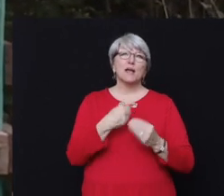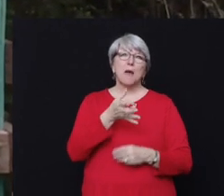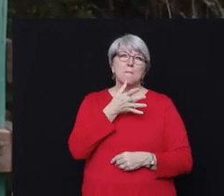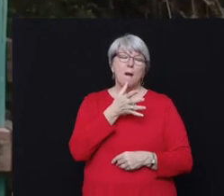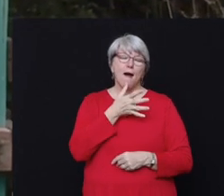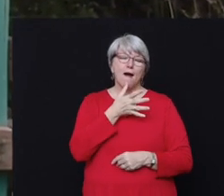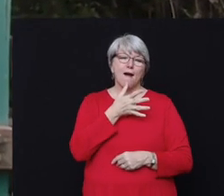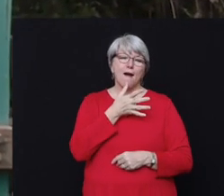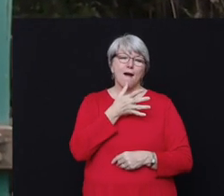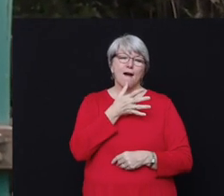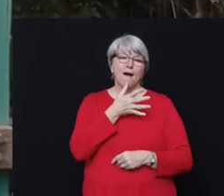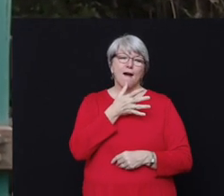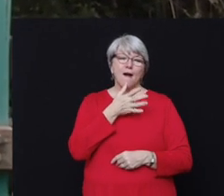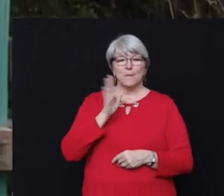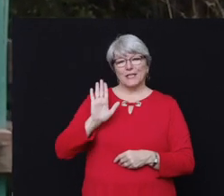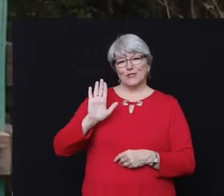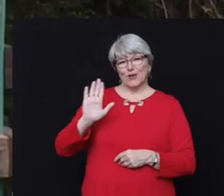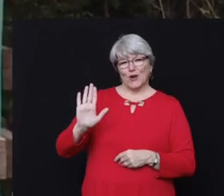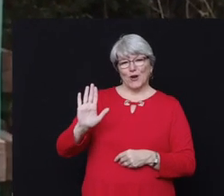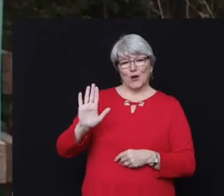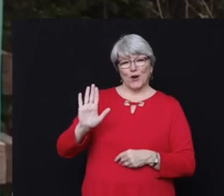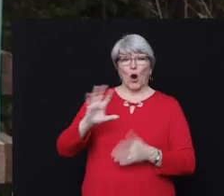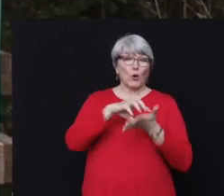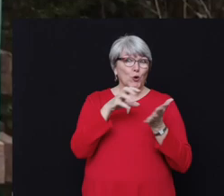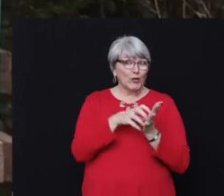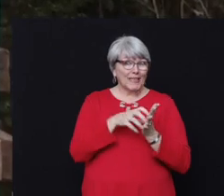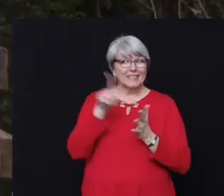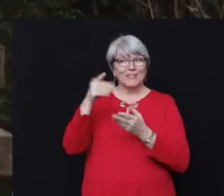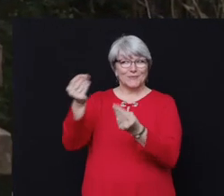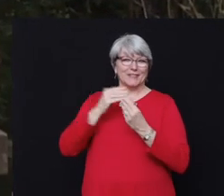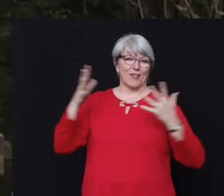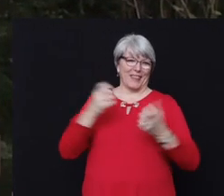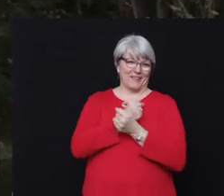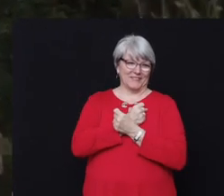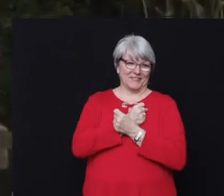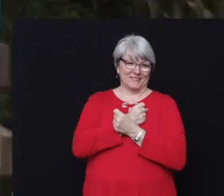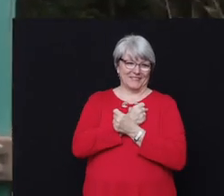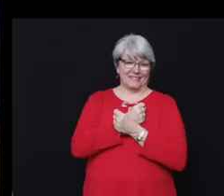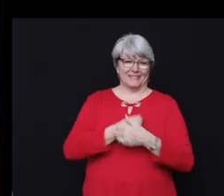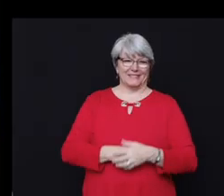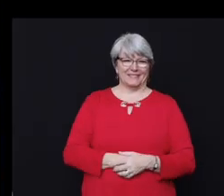Mom is her cookies and the love she gives us.